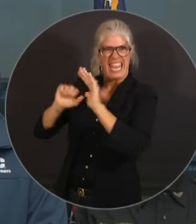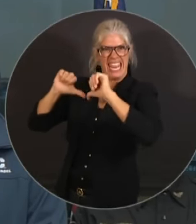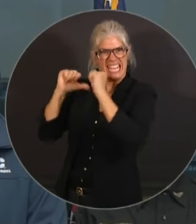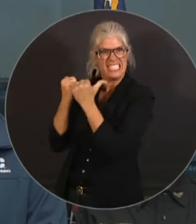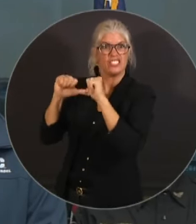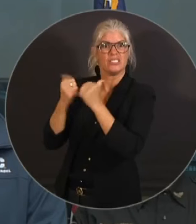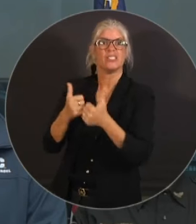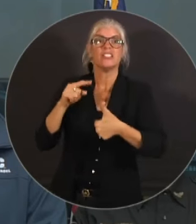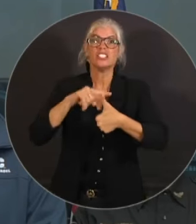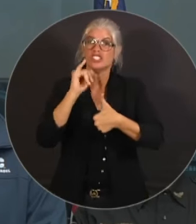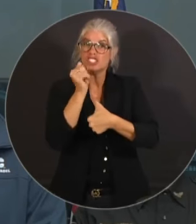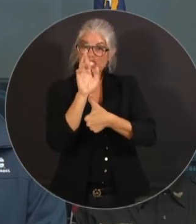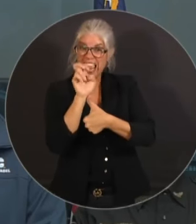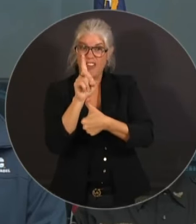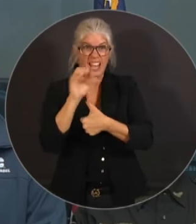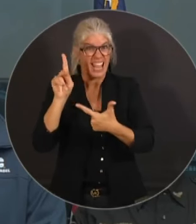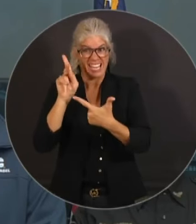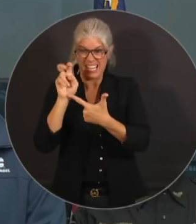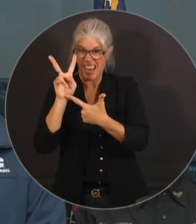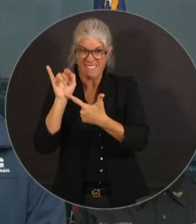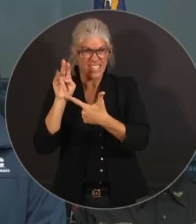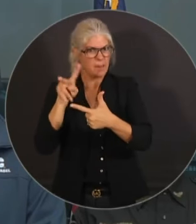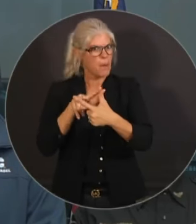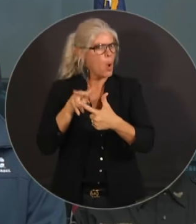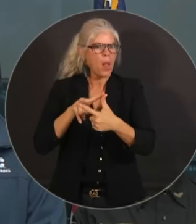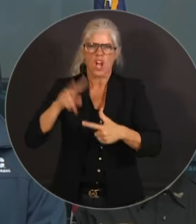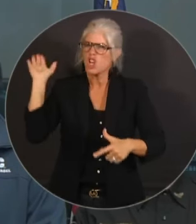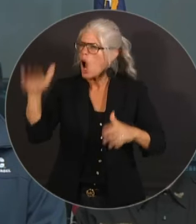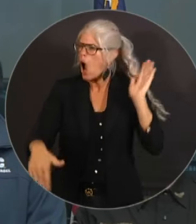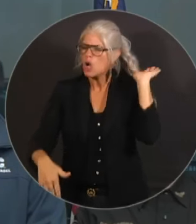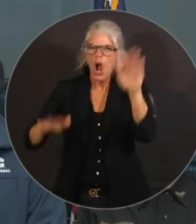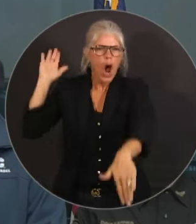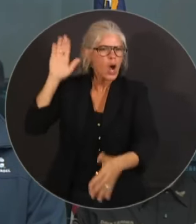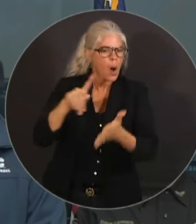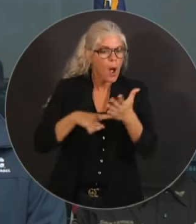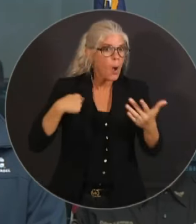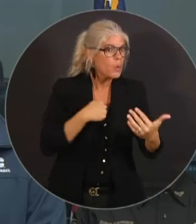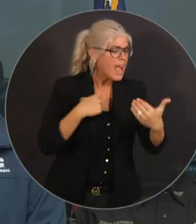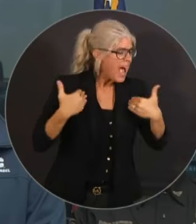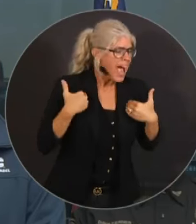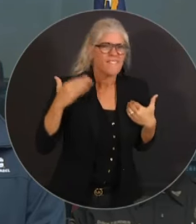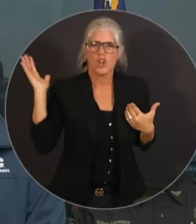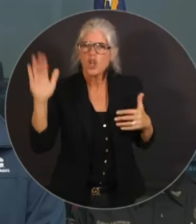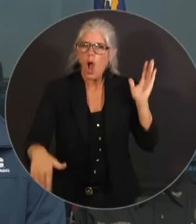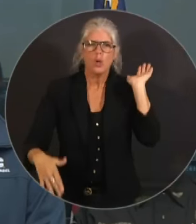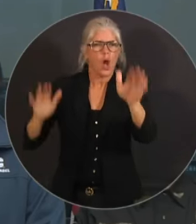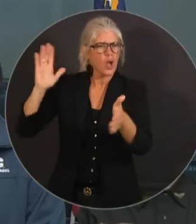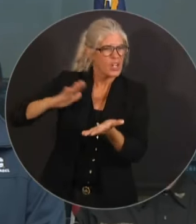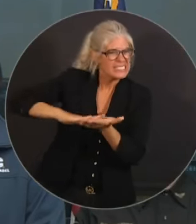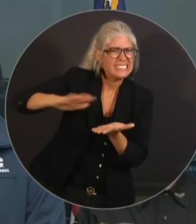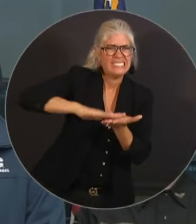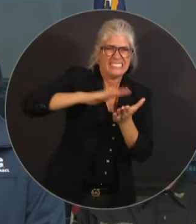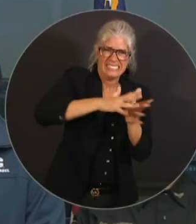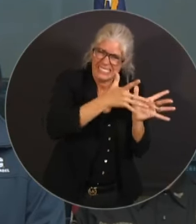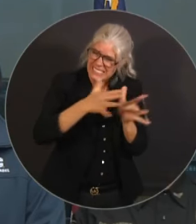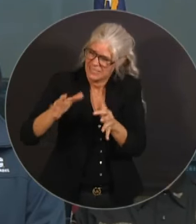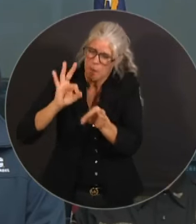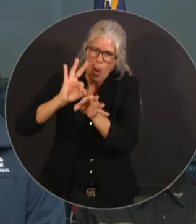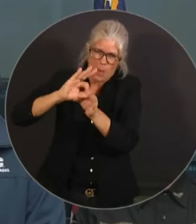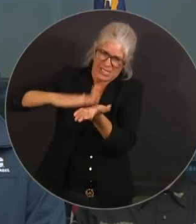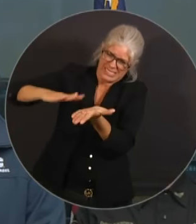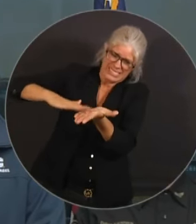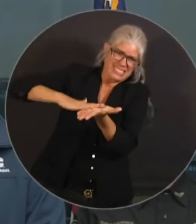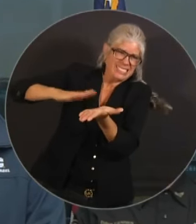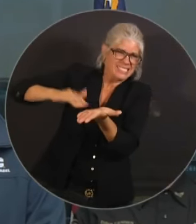Kevin basically scrambled all those assets across multiple agencies and are shifting it now to do this debris. So to